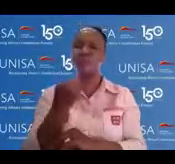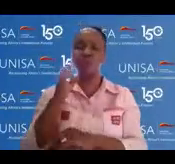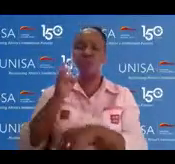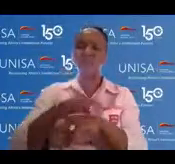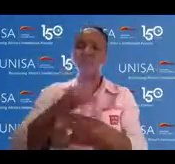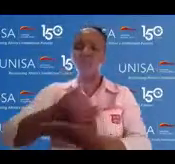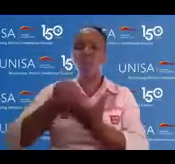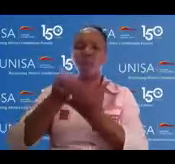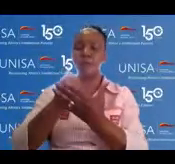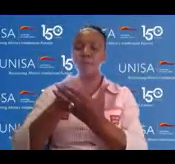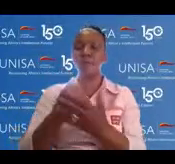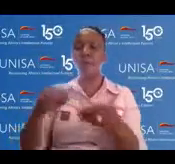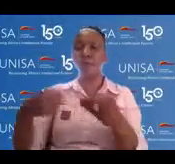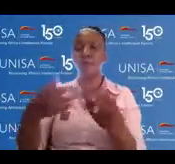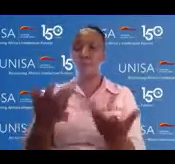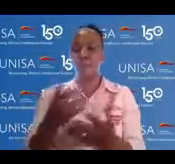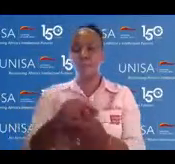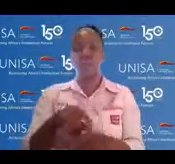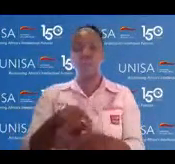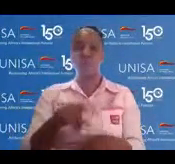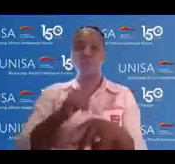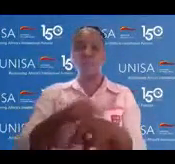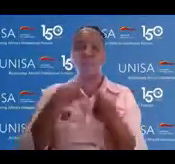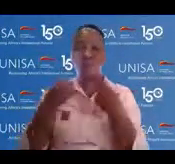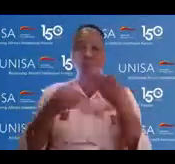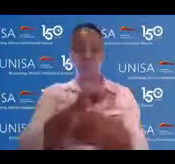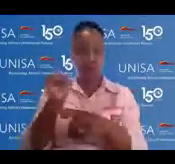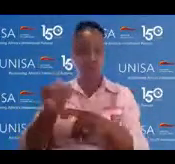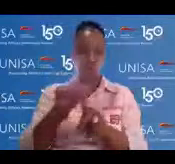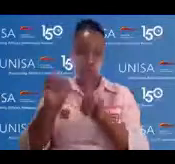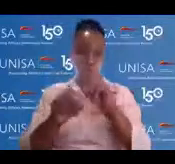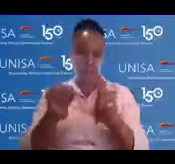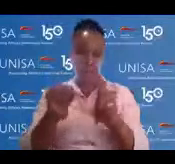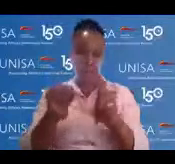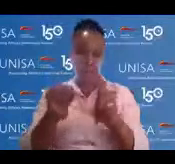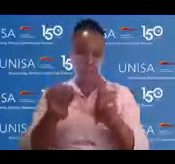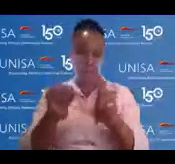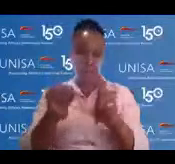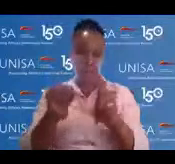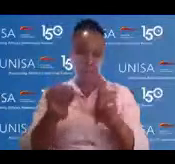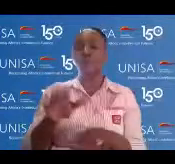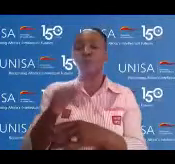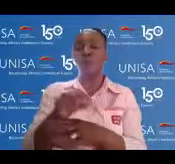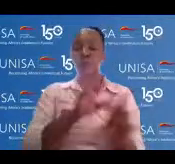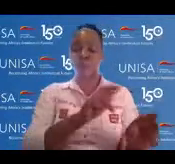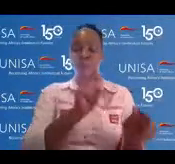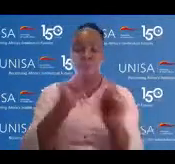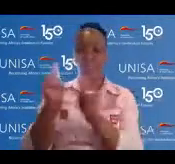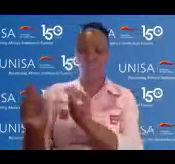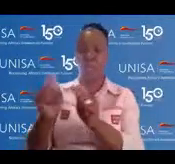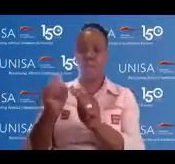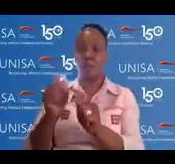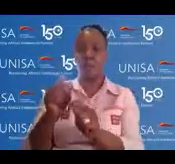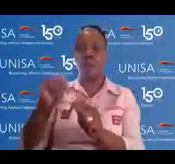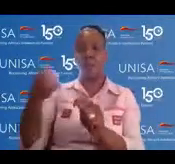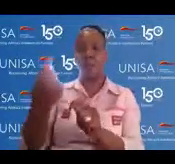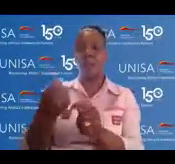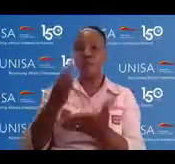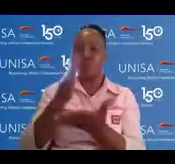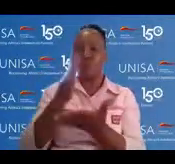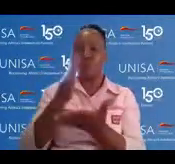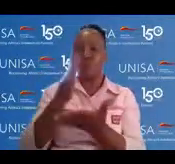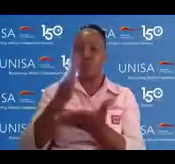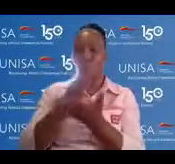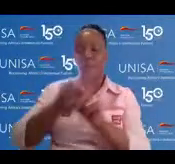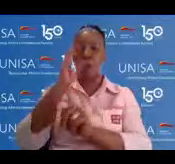the moment that you've answered those questions, you are immediately transferred to a real person who will then assist you with